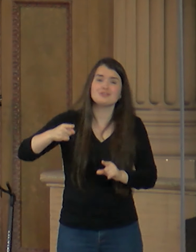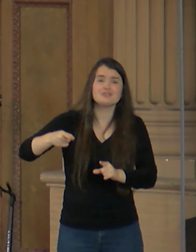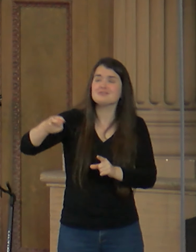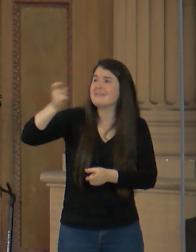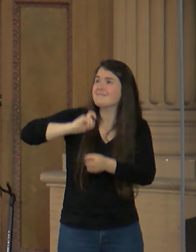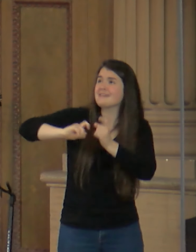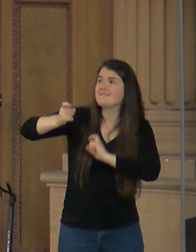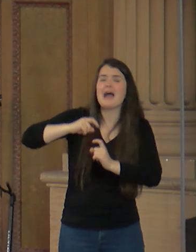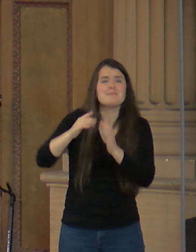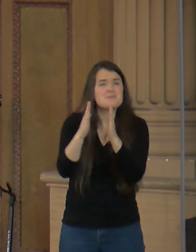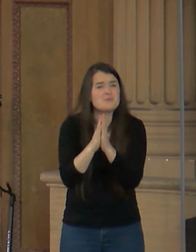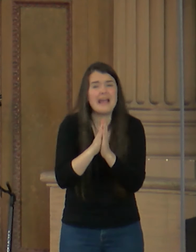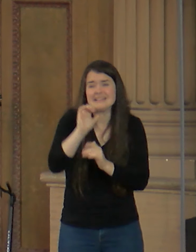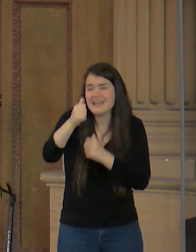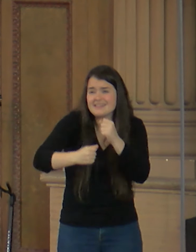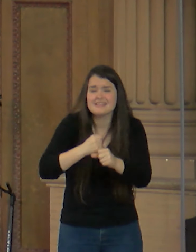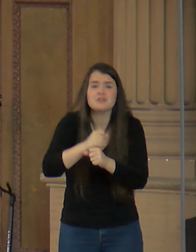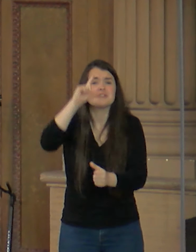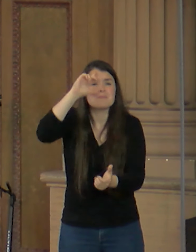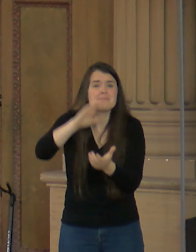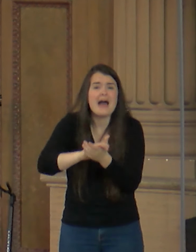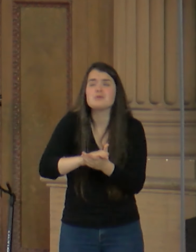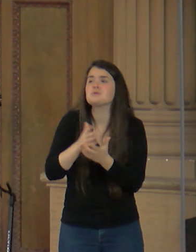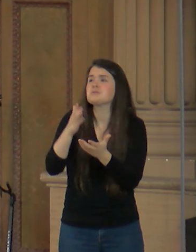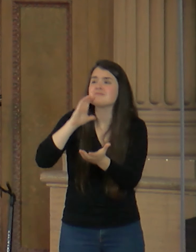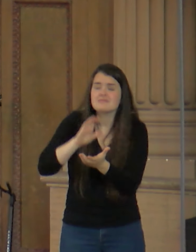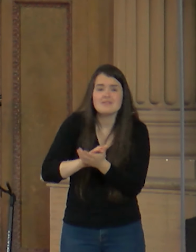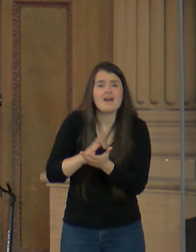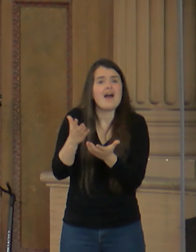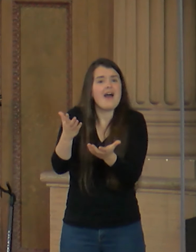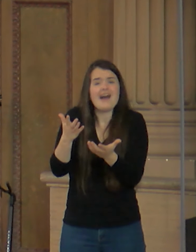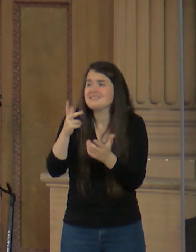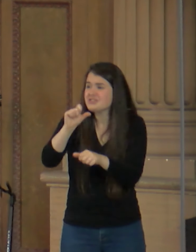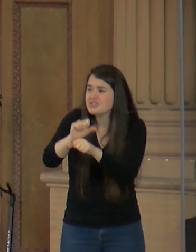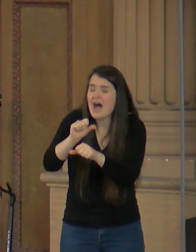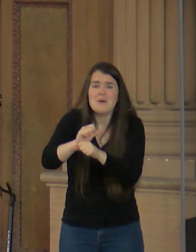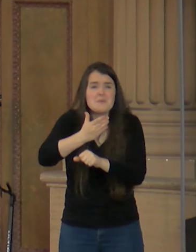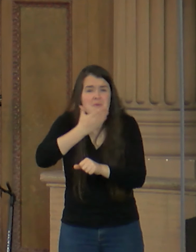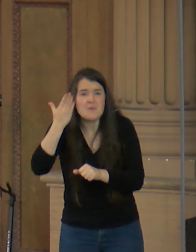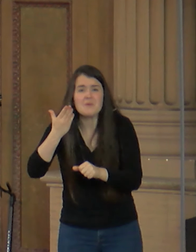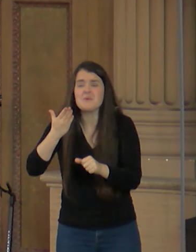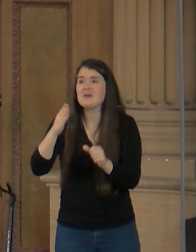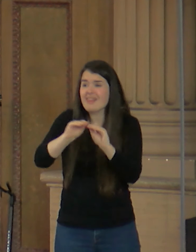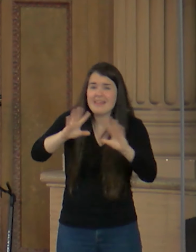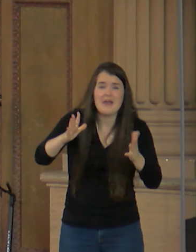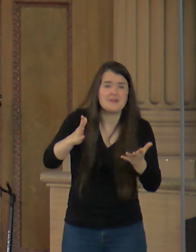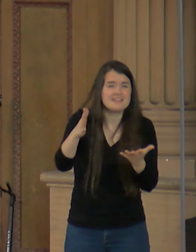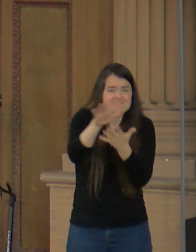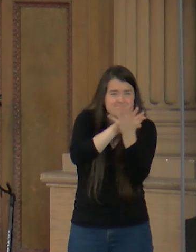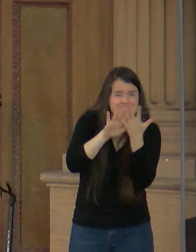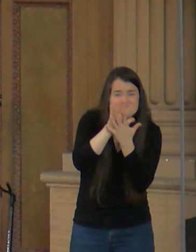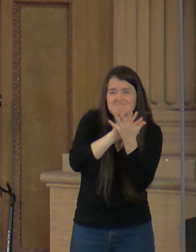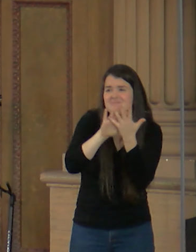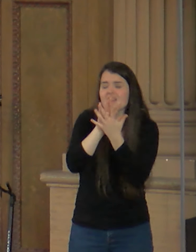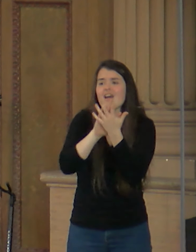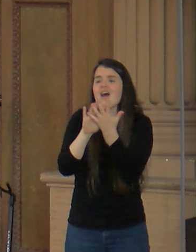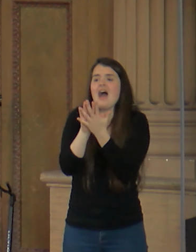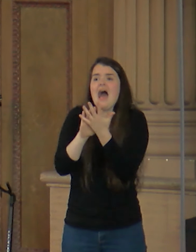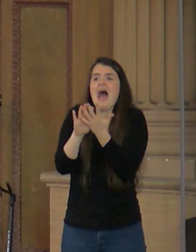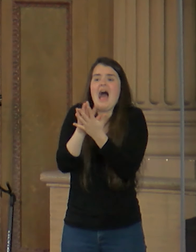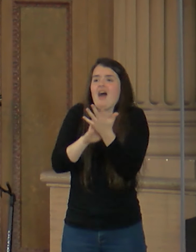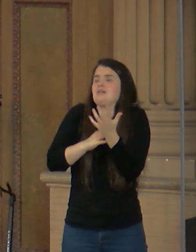for a spouse for 10 years or a job for 10 years. The answers aren't coming. Clarity, guidance doesn't seem like it's coming. You're pouring all of this out,